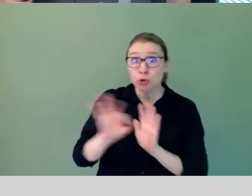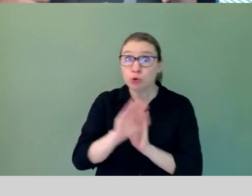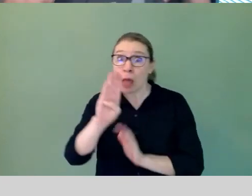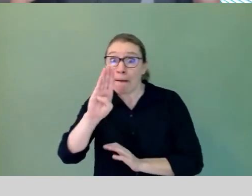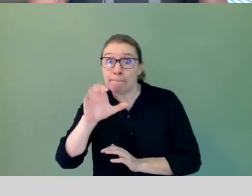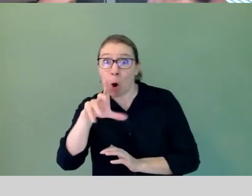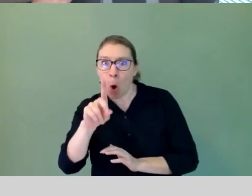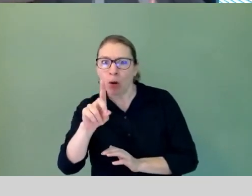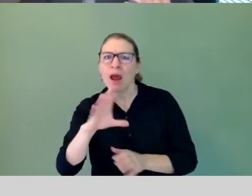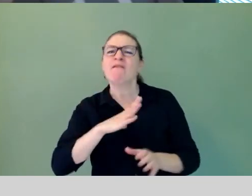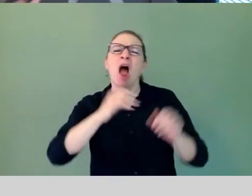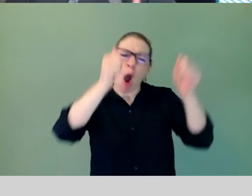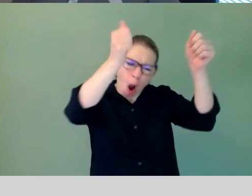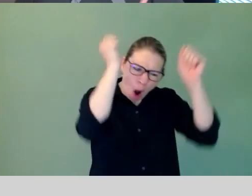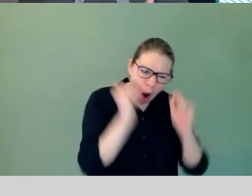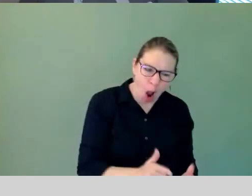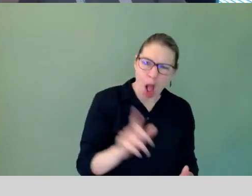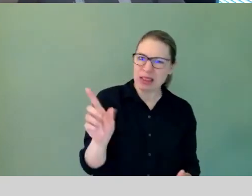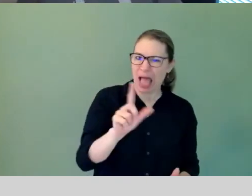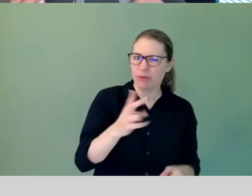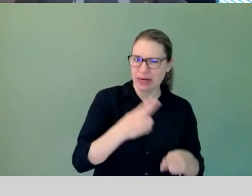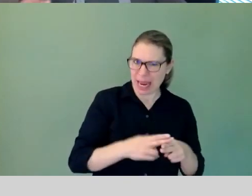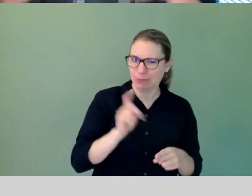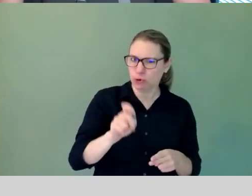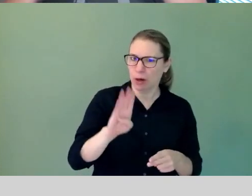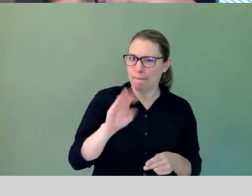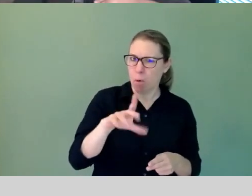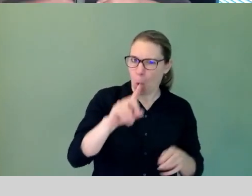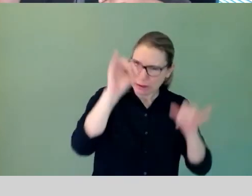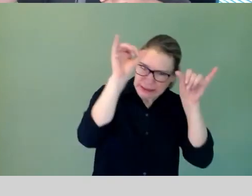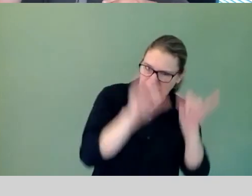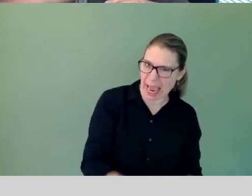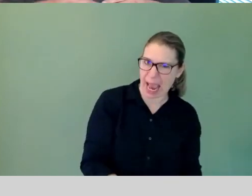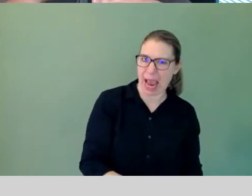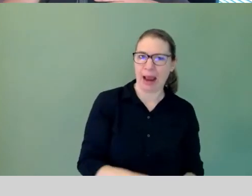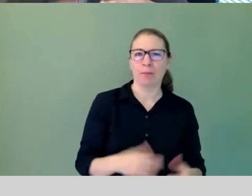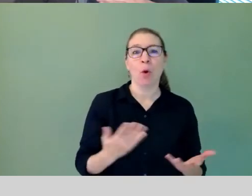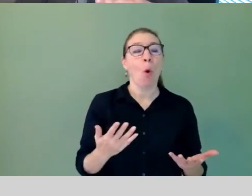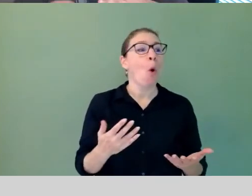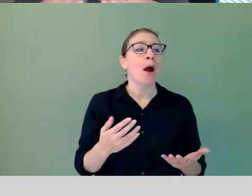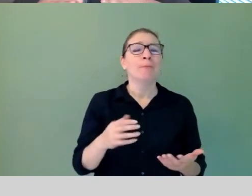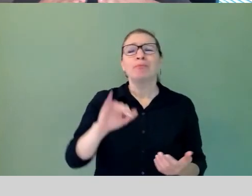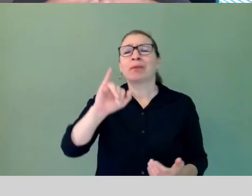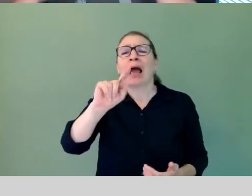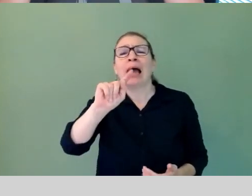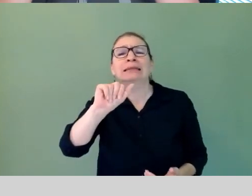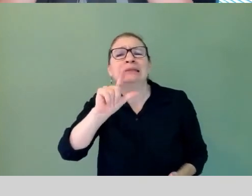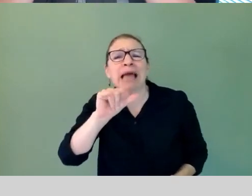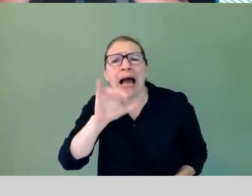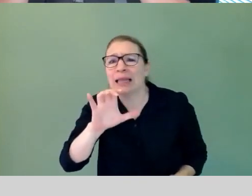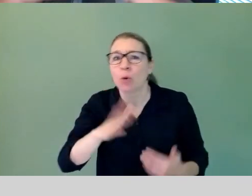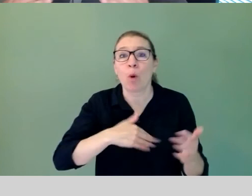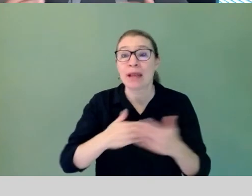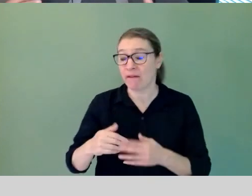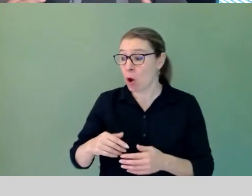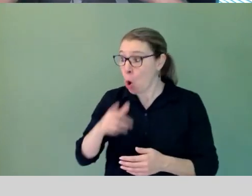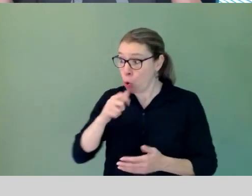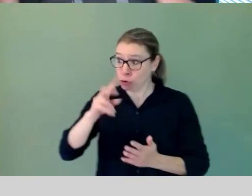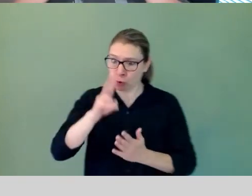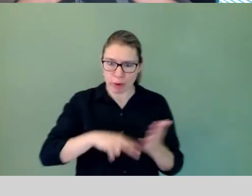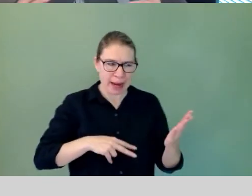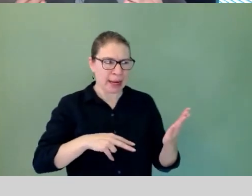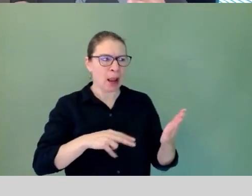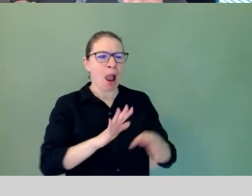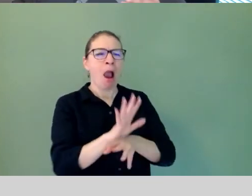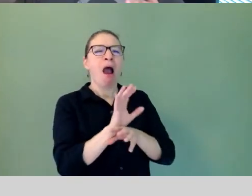what happens is the user quickly picks up on these style things, and then they're scanning as they scan your document. Their eyes immediately focus on it, and